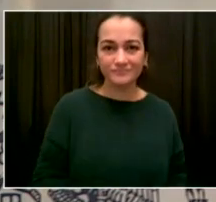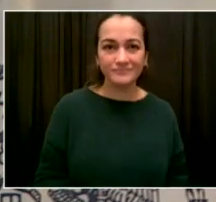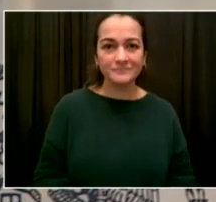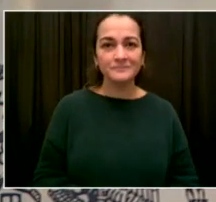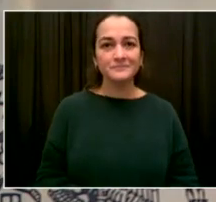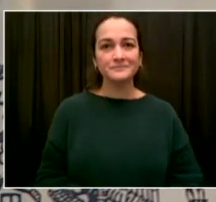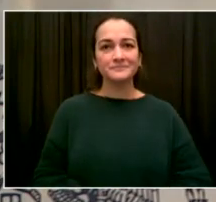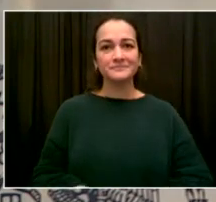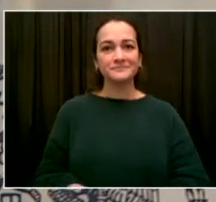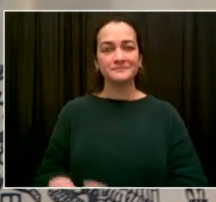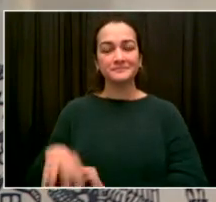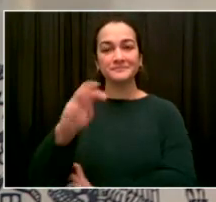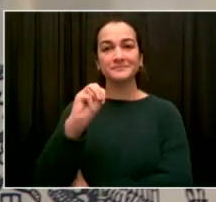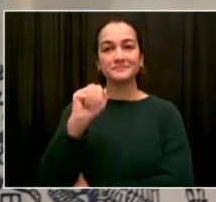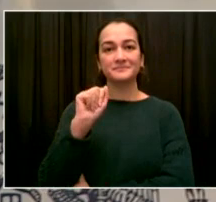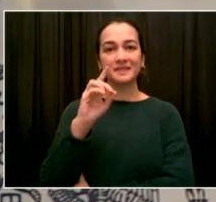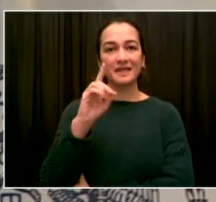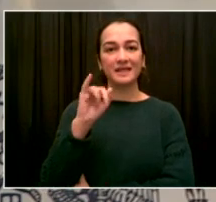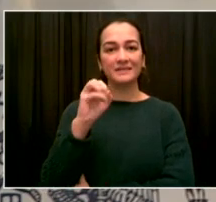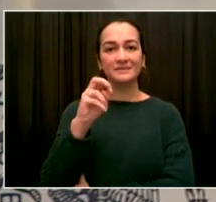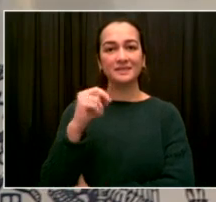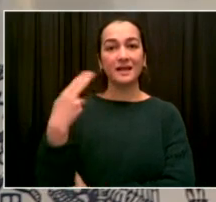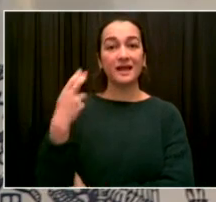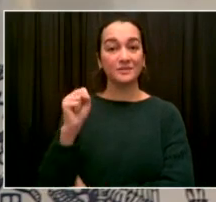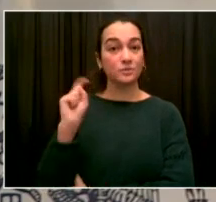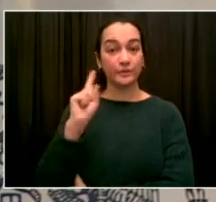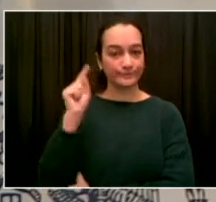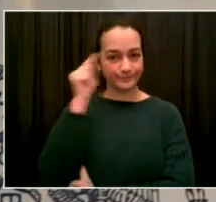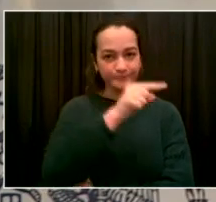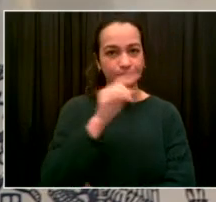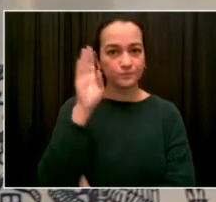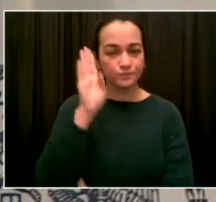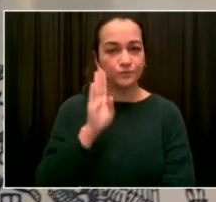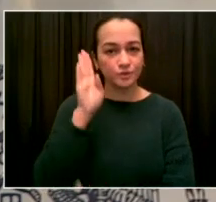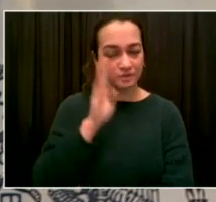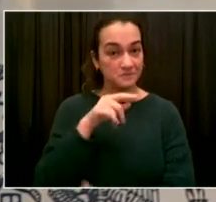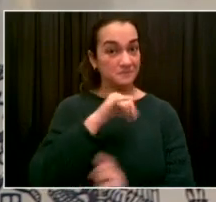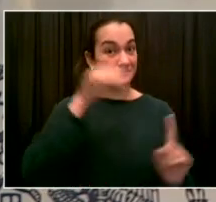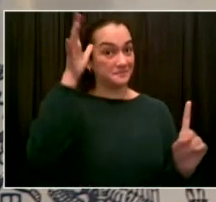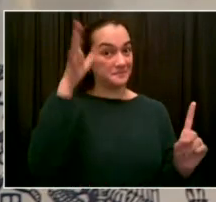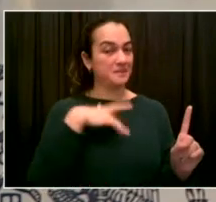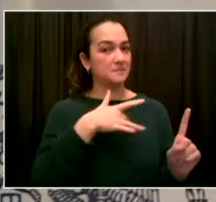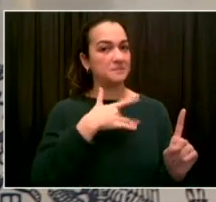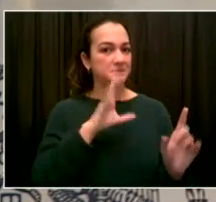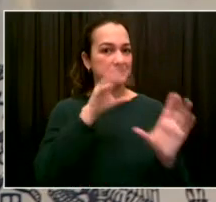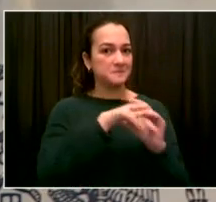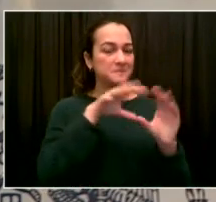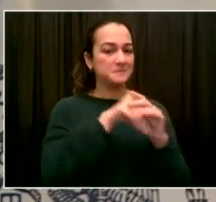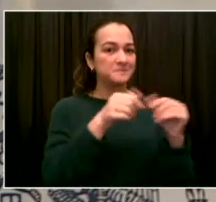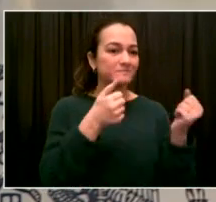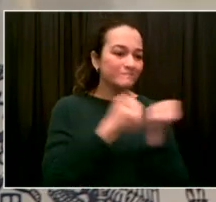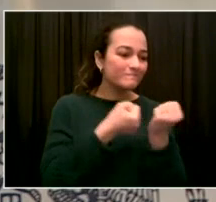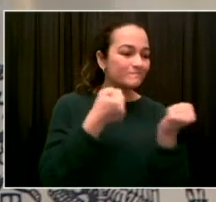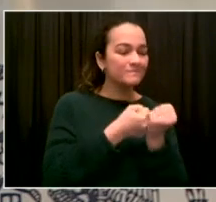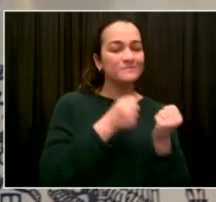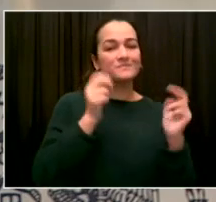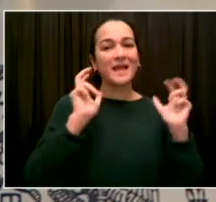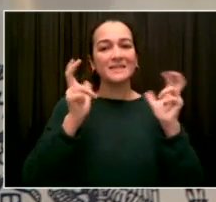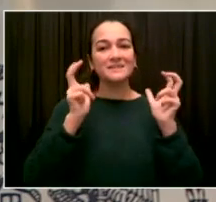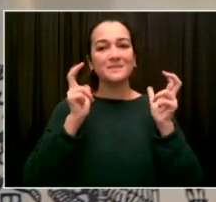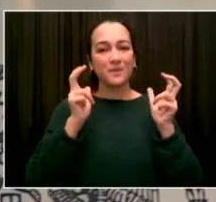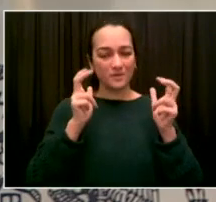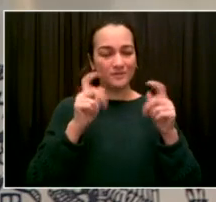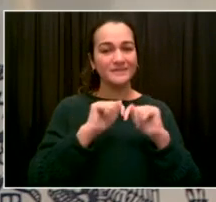Chuck started out against the odds, started out in public life, made an impact everywhere